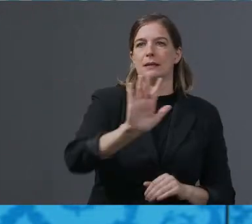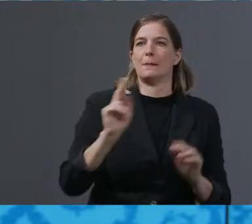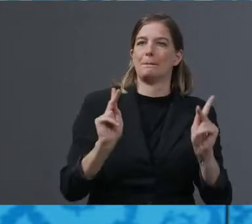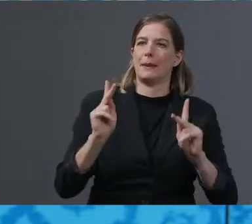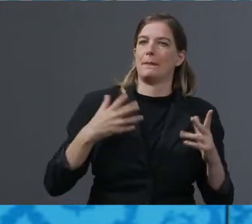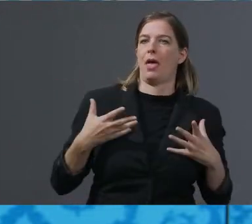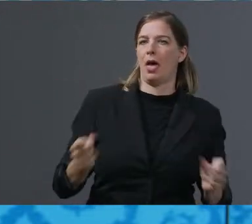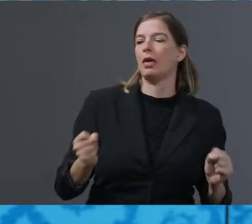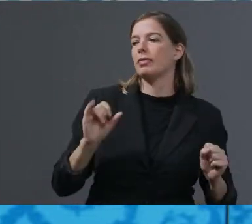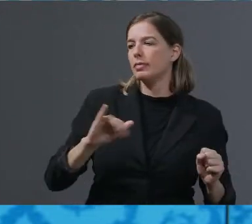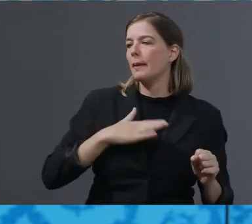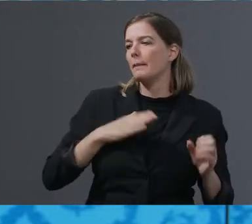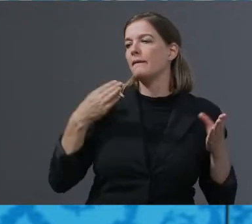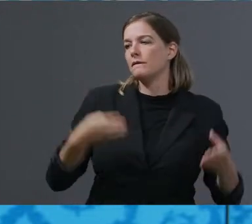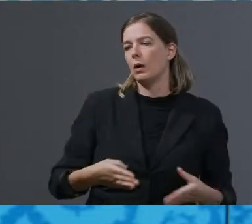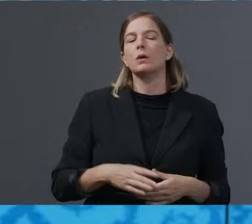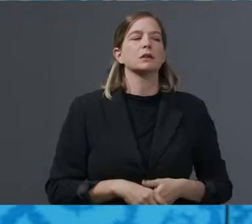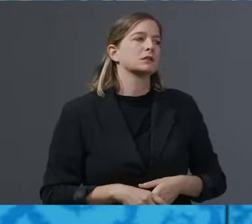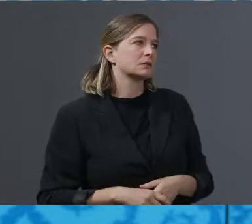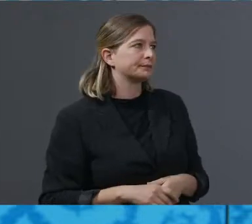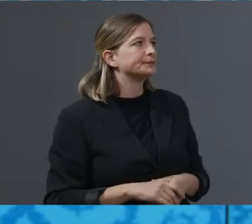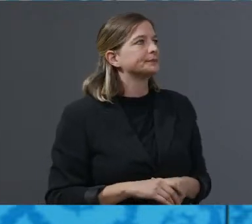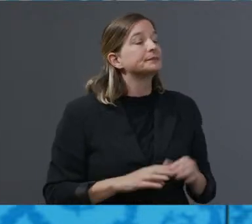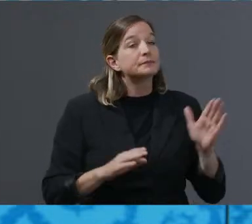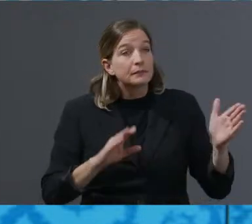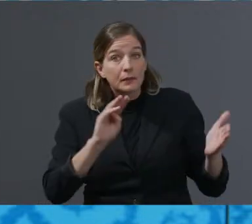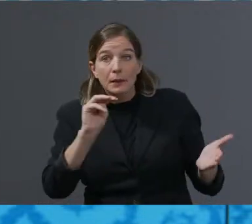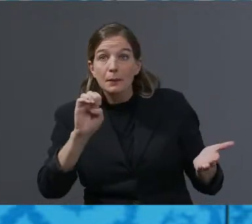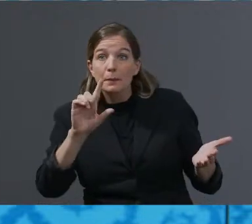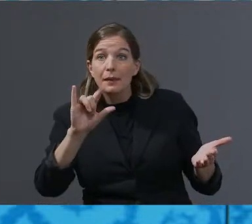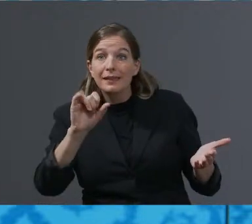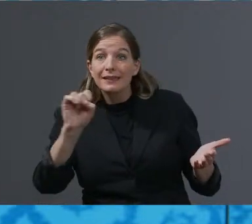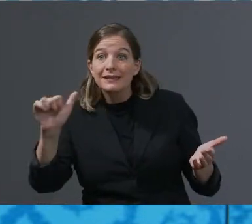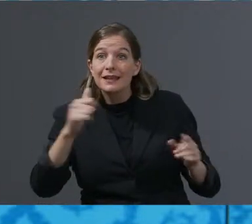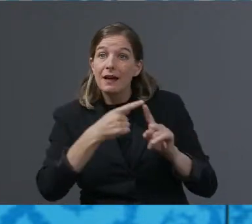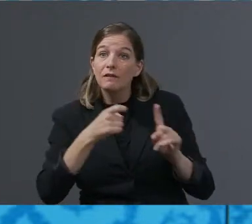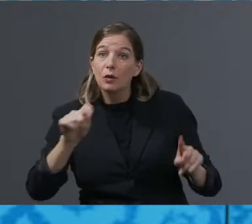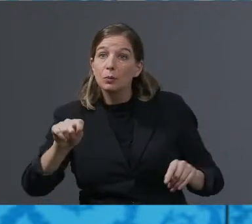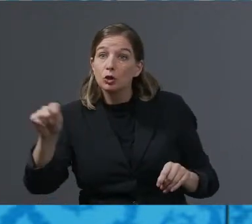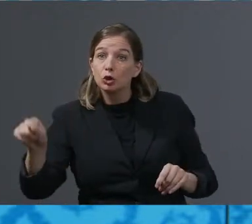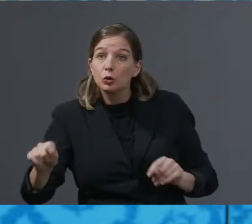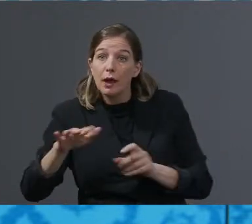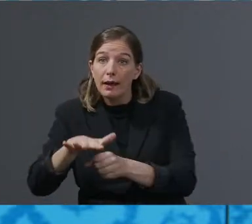Egan from KOLD down in Tucson. Melissa, go ahead.